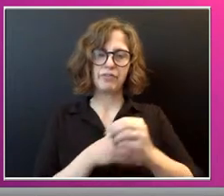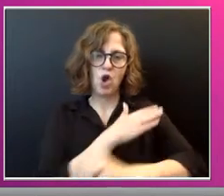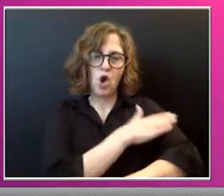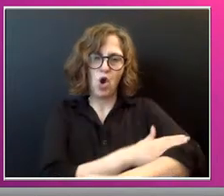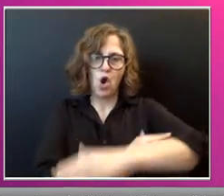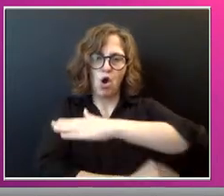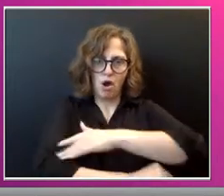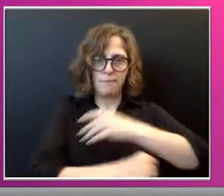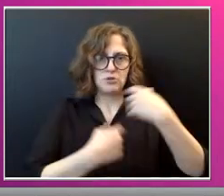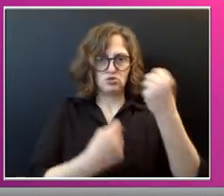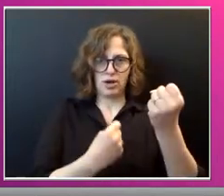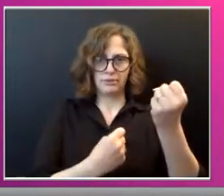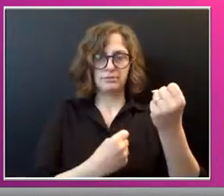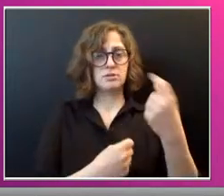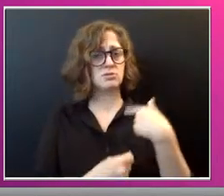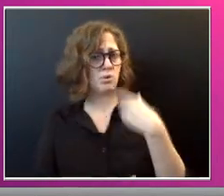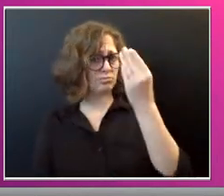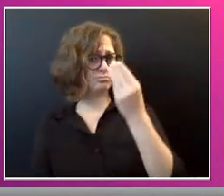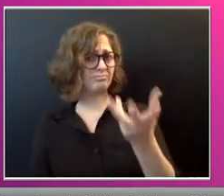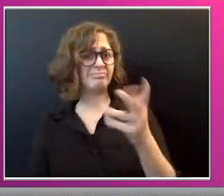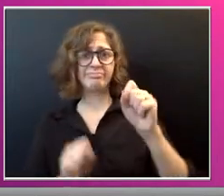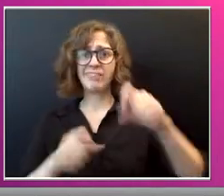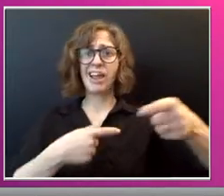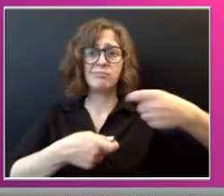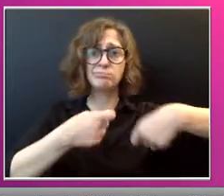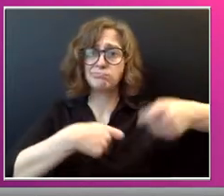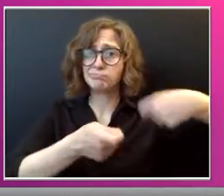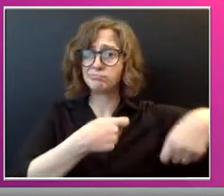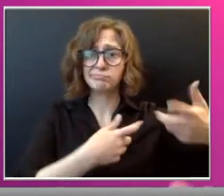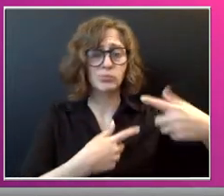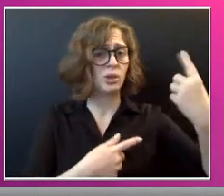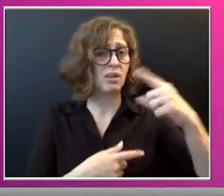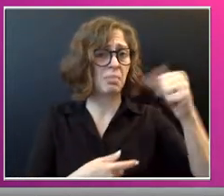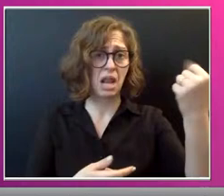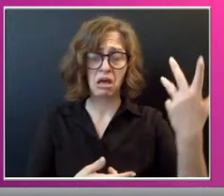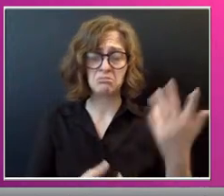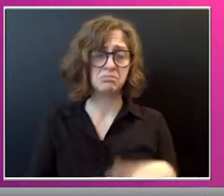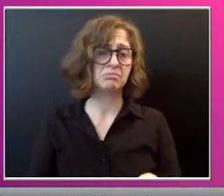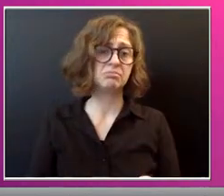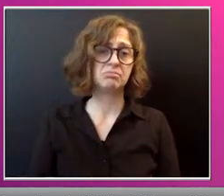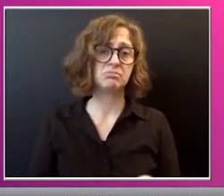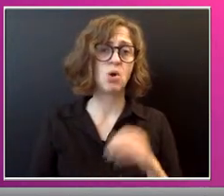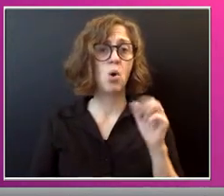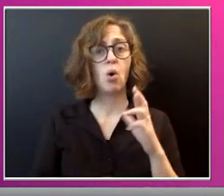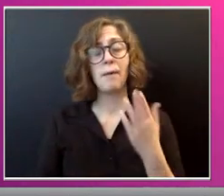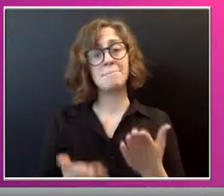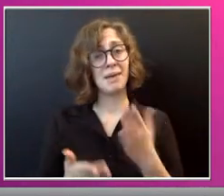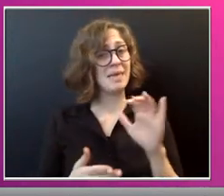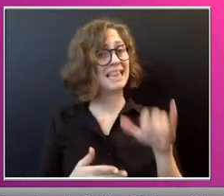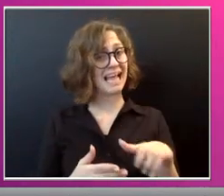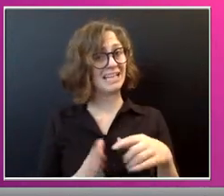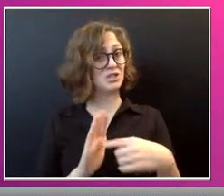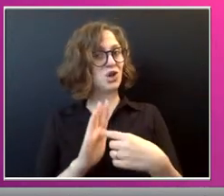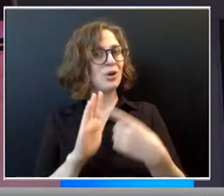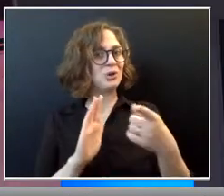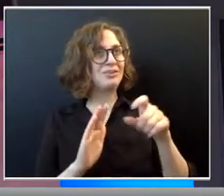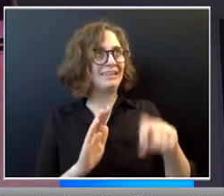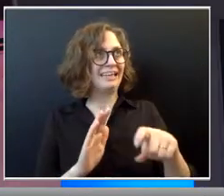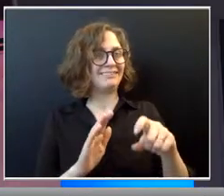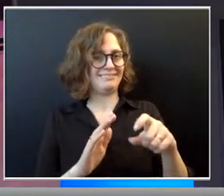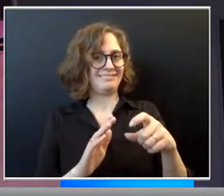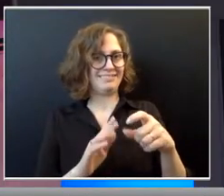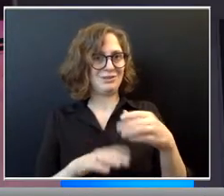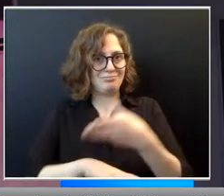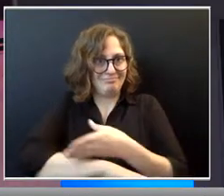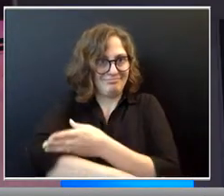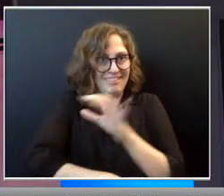you can switch out those exercises, modify, or it might be showing you that's what you need the most to